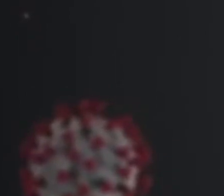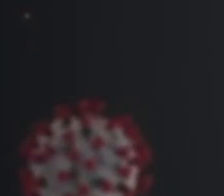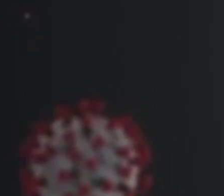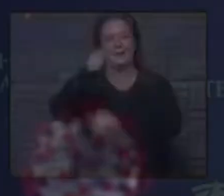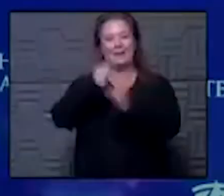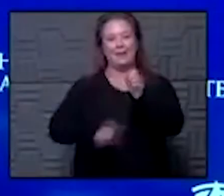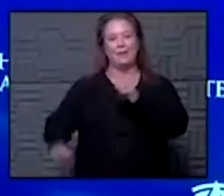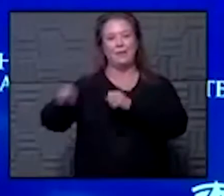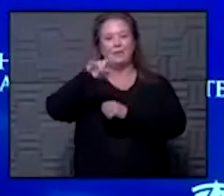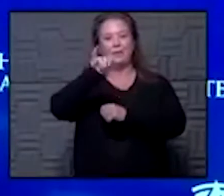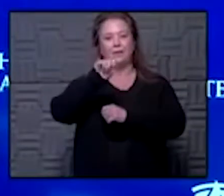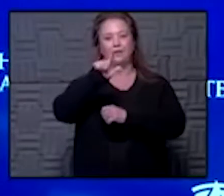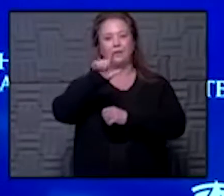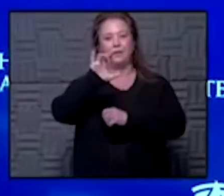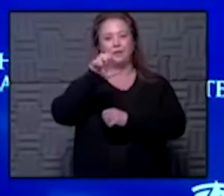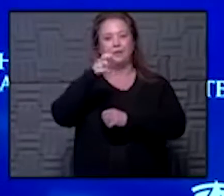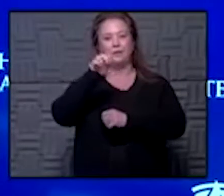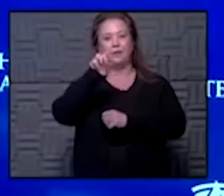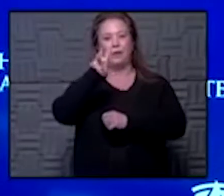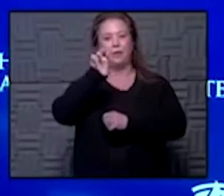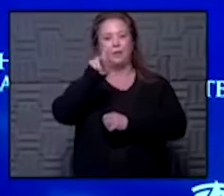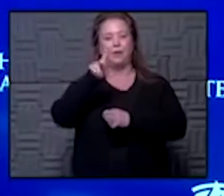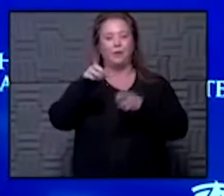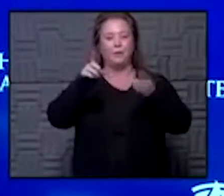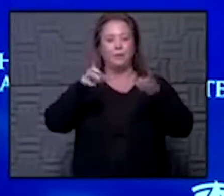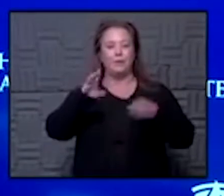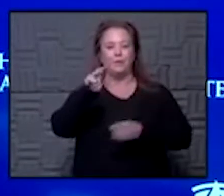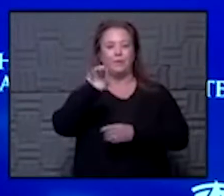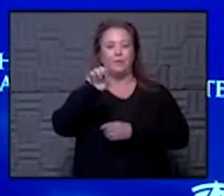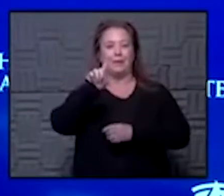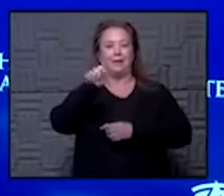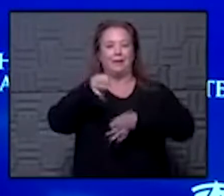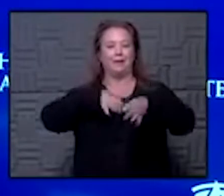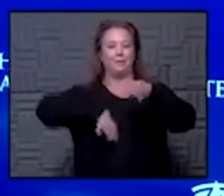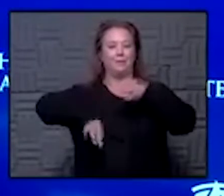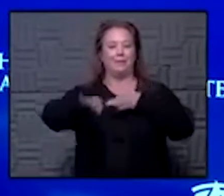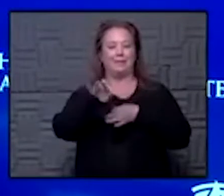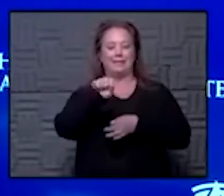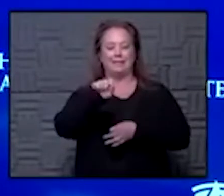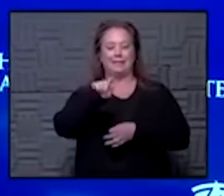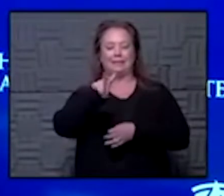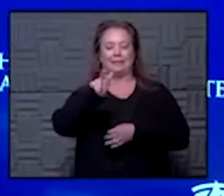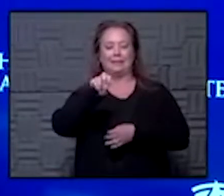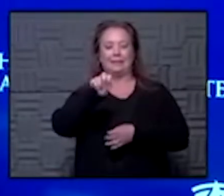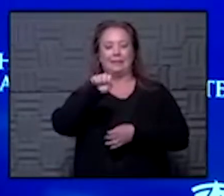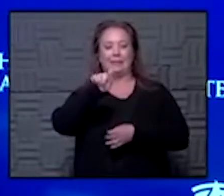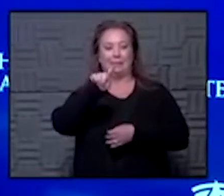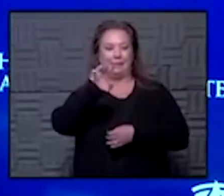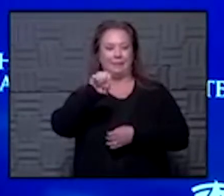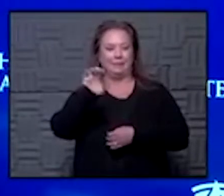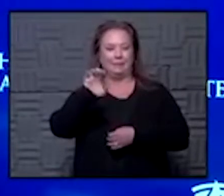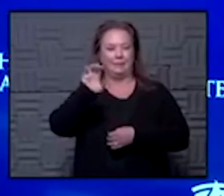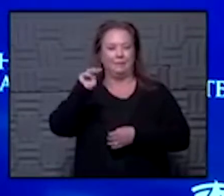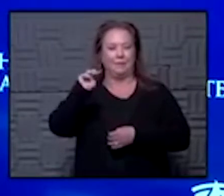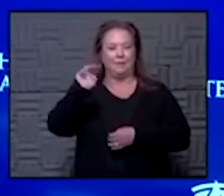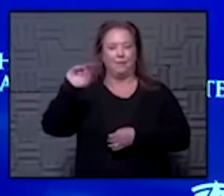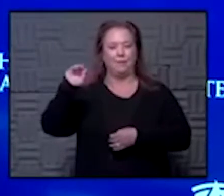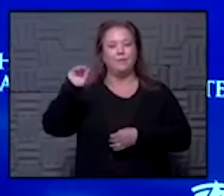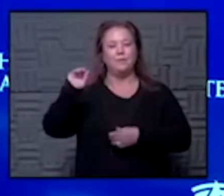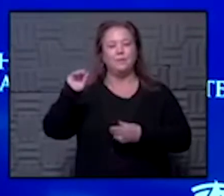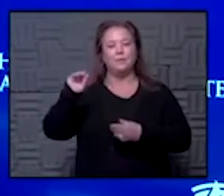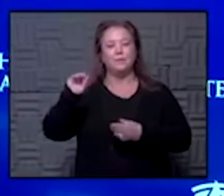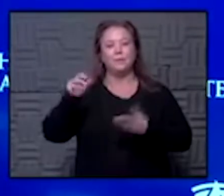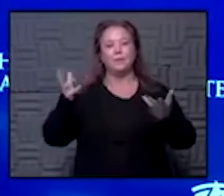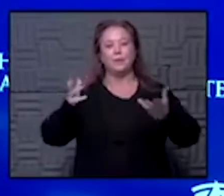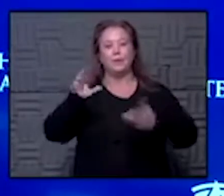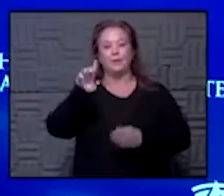Good morning, everyone. I'm Jill Chadwick. I'm Director of Media Relations, and I'm filling in for Dr. Stephen Stites. He's the Chief Medical Officer, and we are coming to